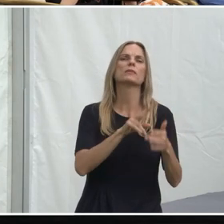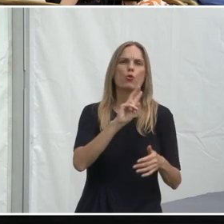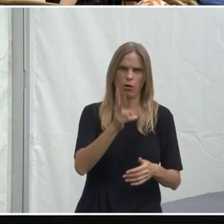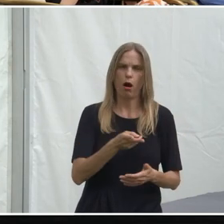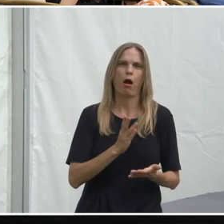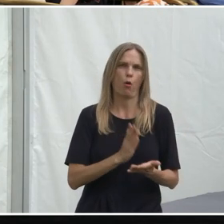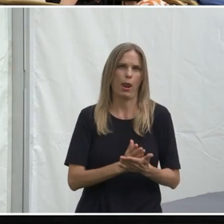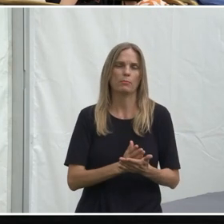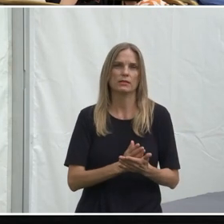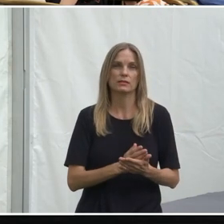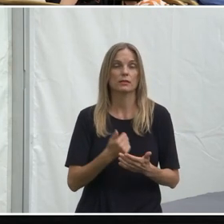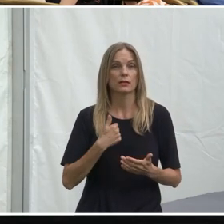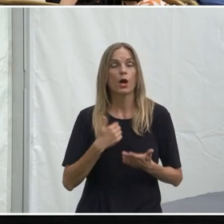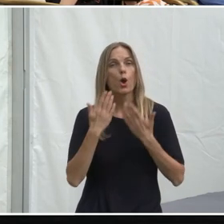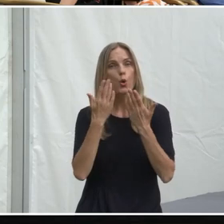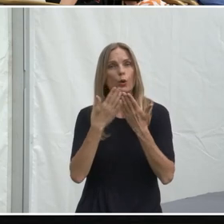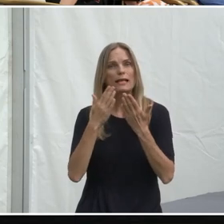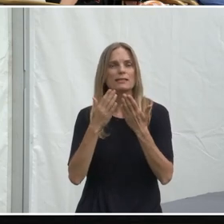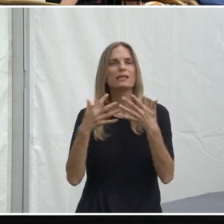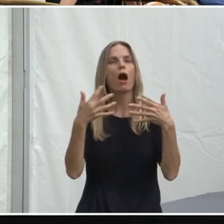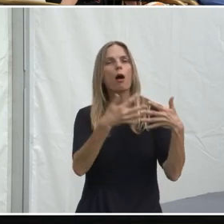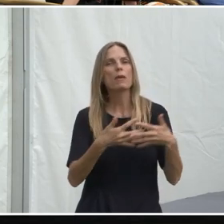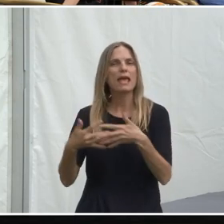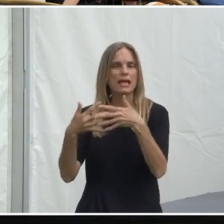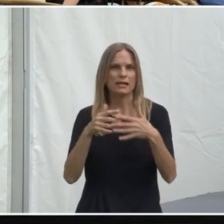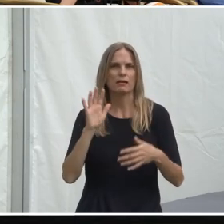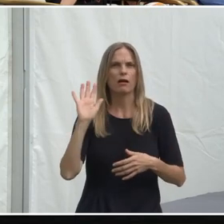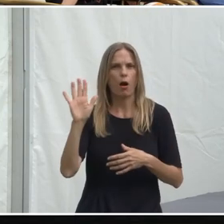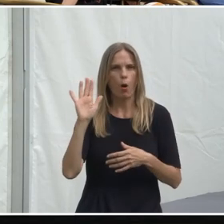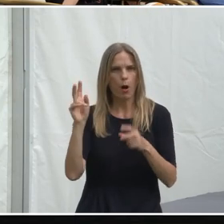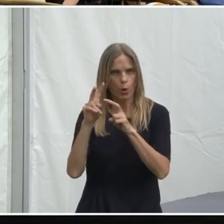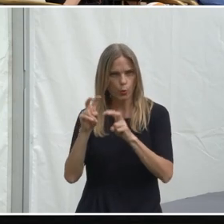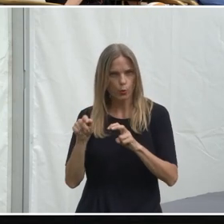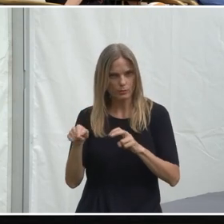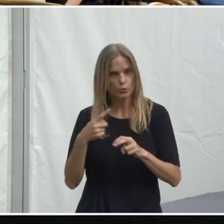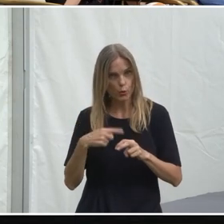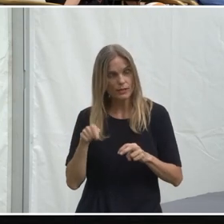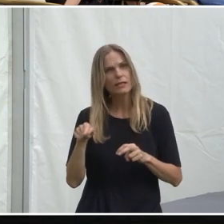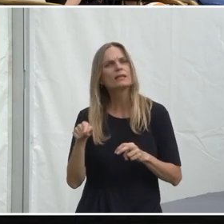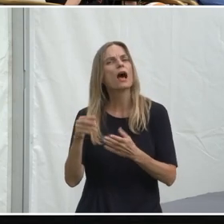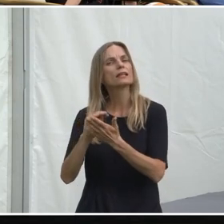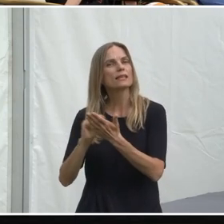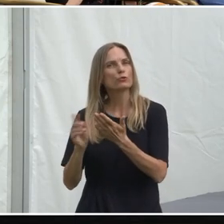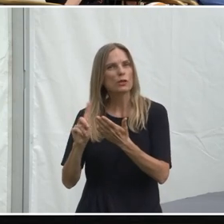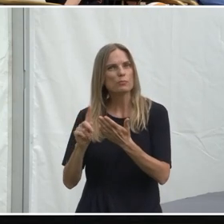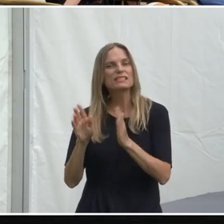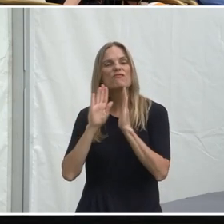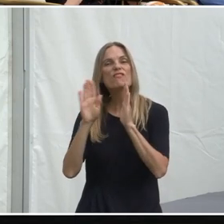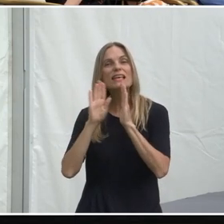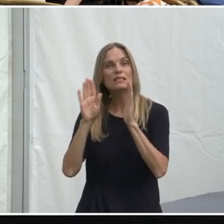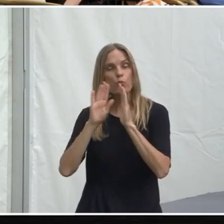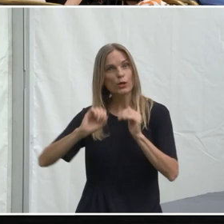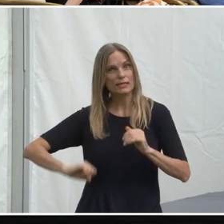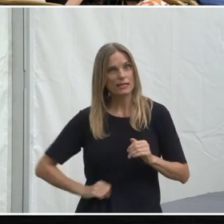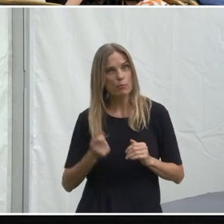some American researches which showed that the bigger number of Facebook friends actually had positive results